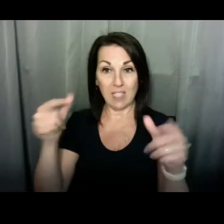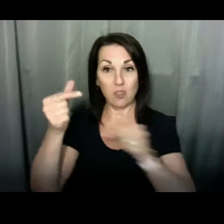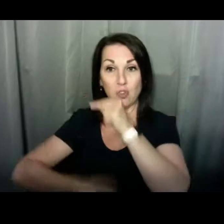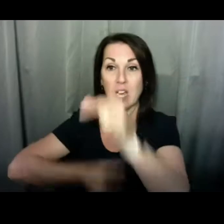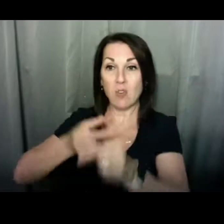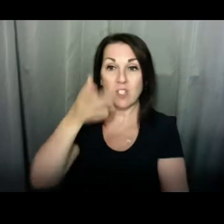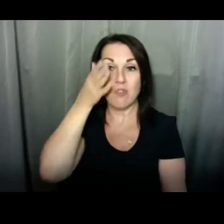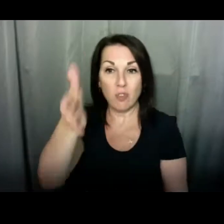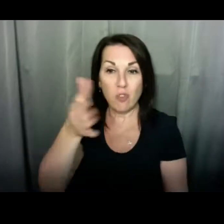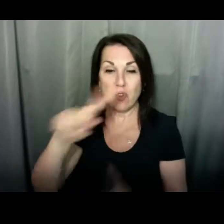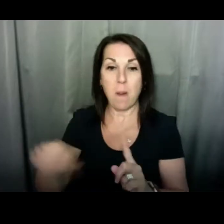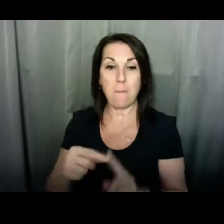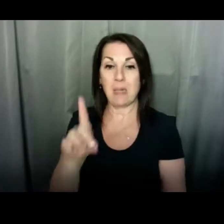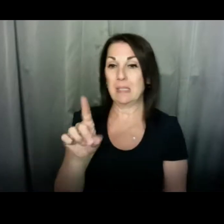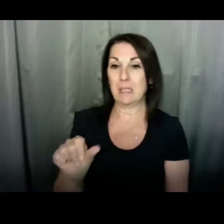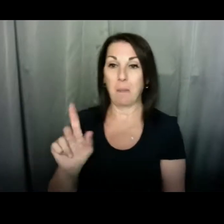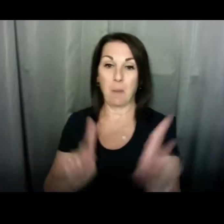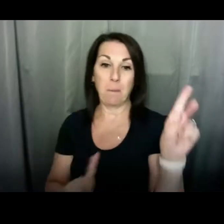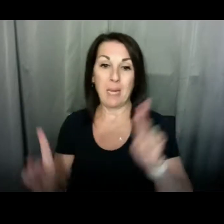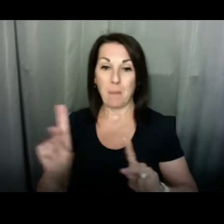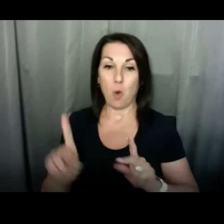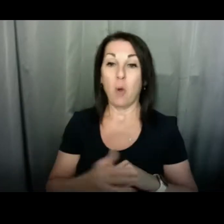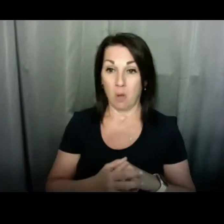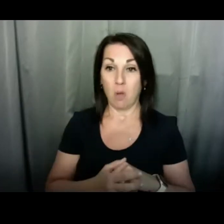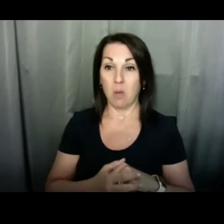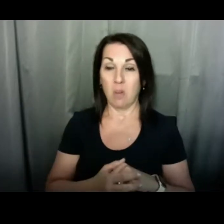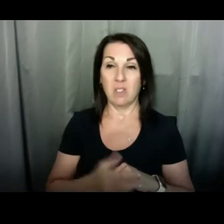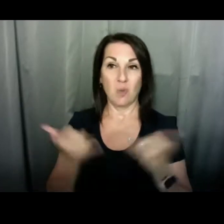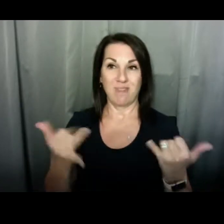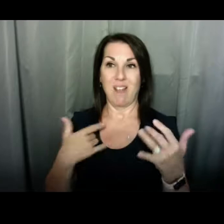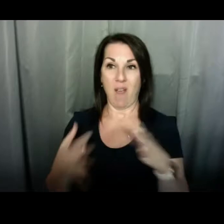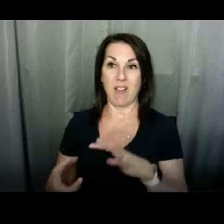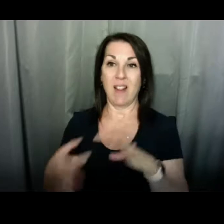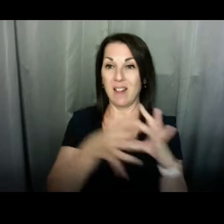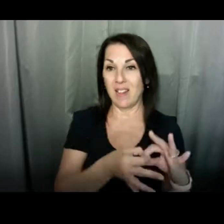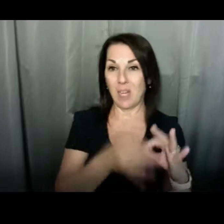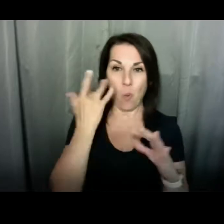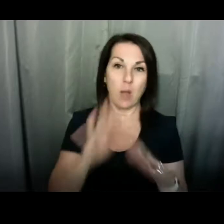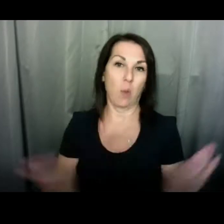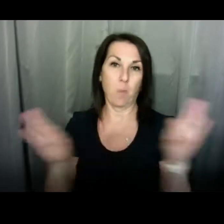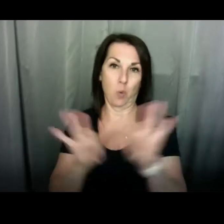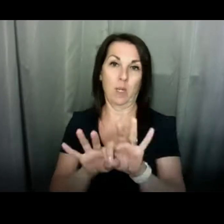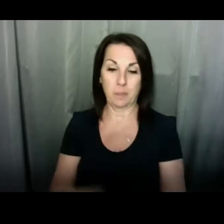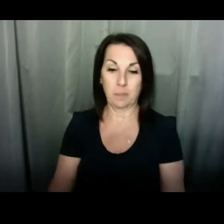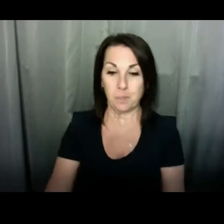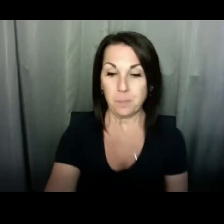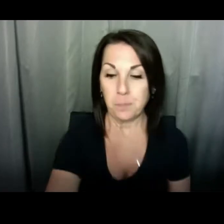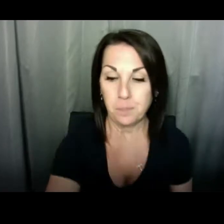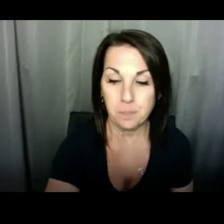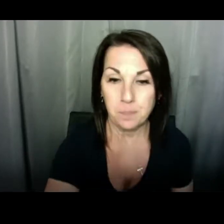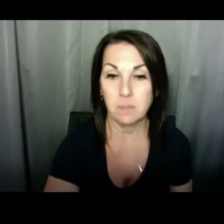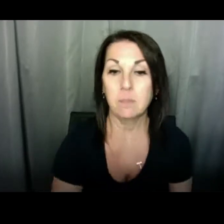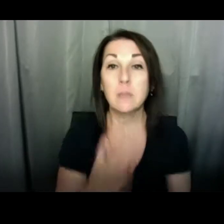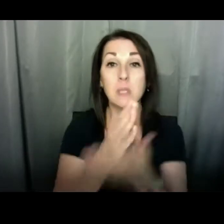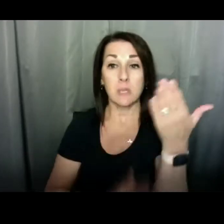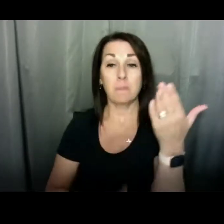for disabled people. So just wait to sort of just link that. That's why it's important. Some of the stuff we're going to be